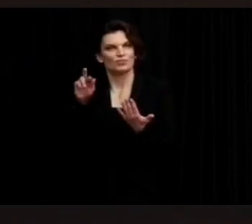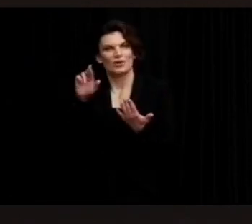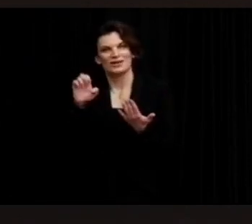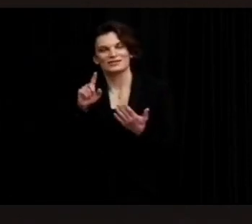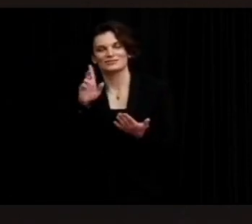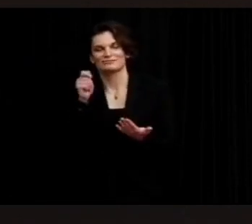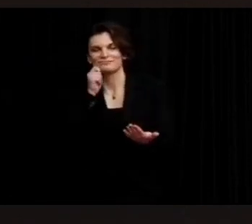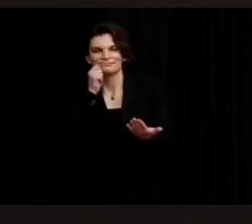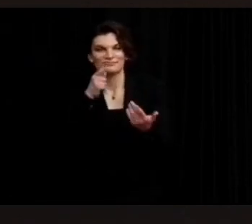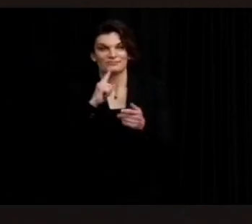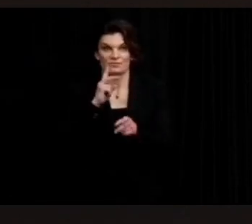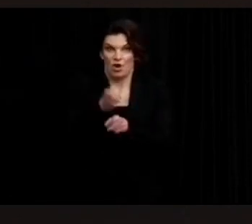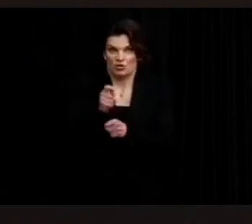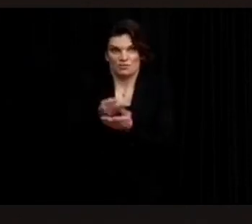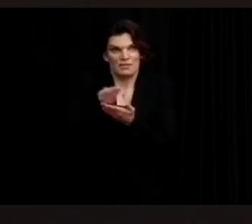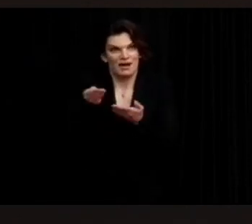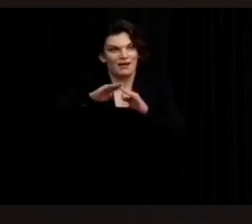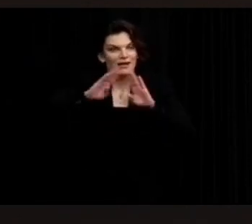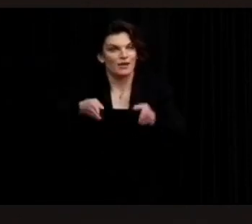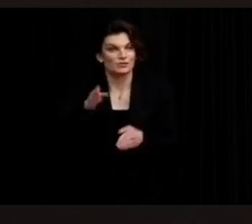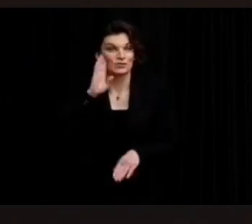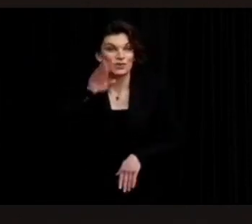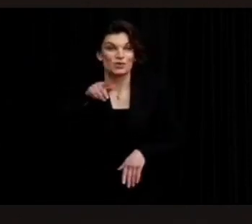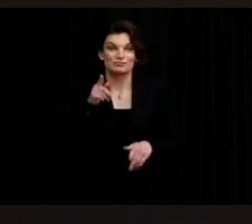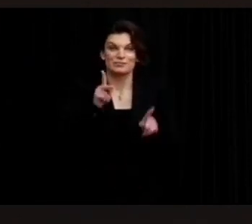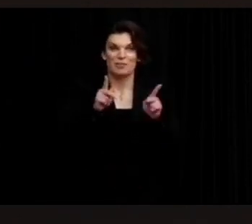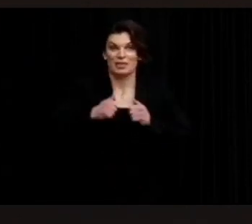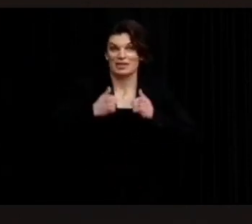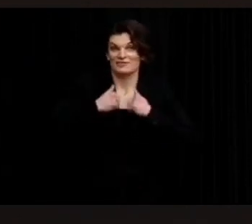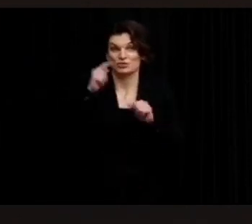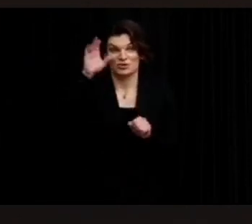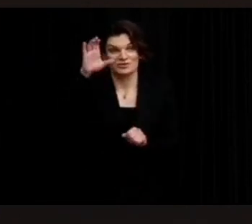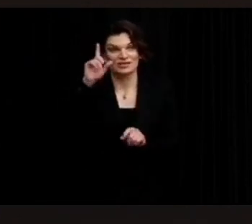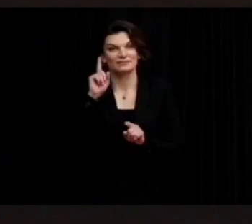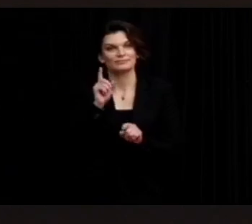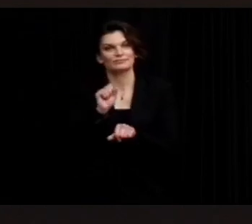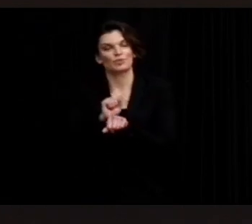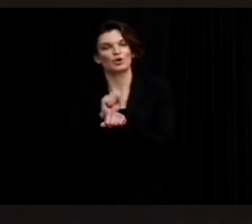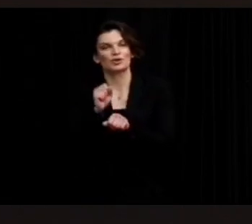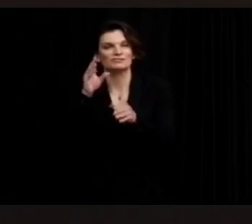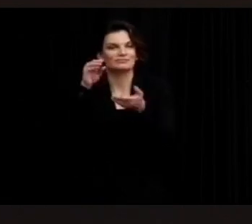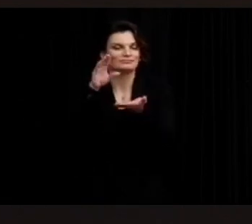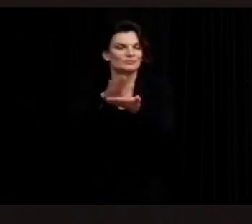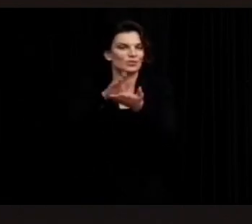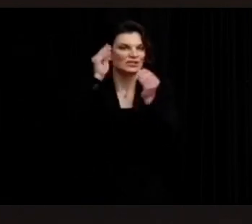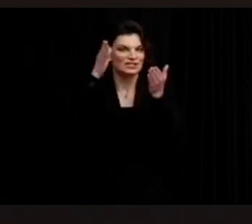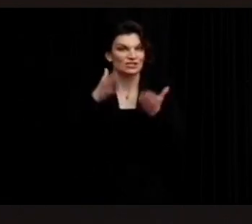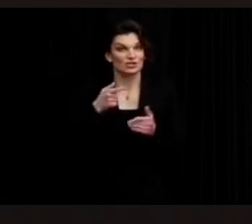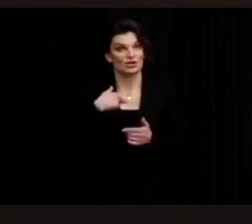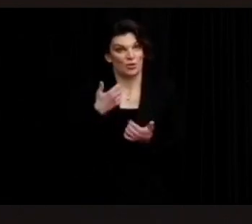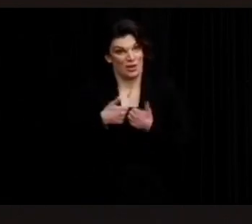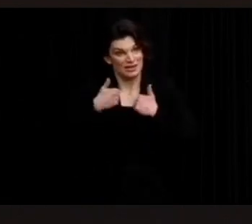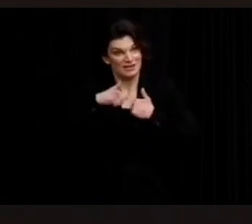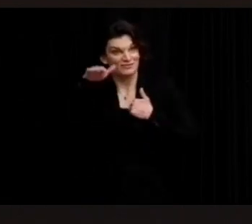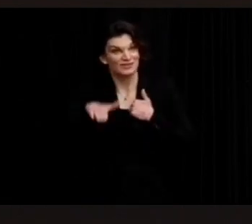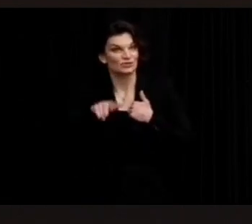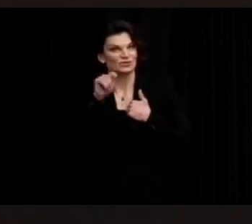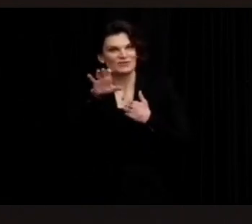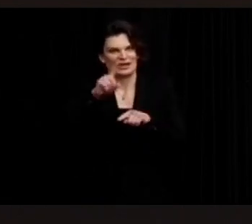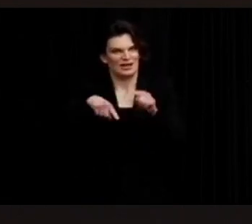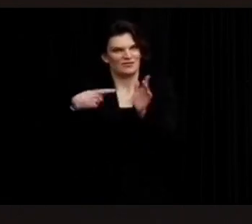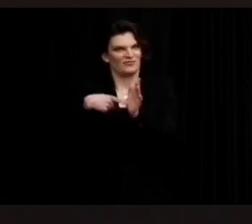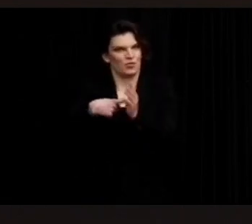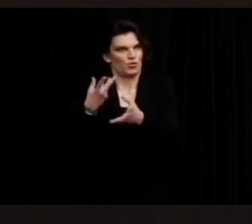home. Teachers in Traverse City drive 2 hours each way because they cannot afford to live in the county where